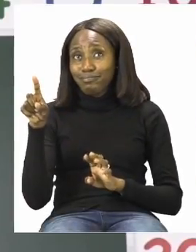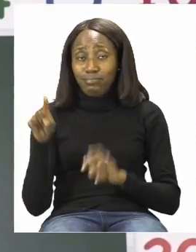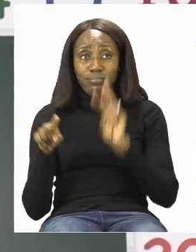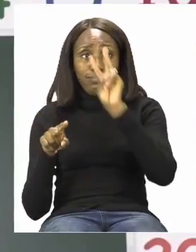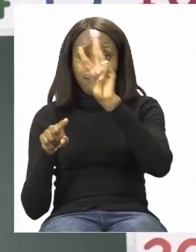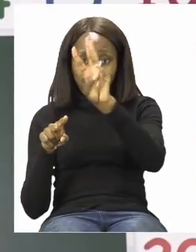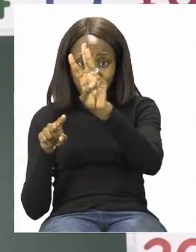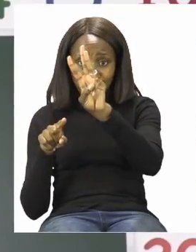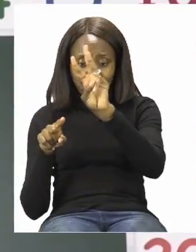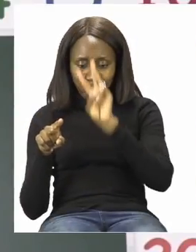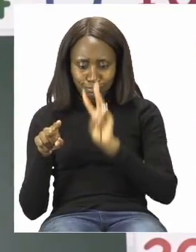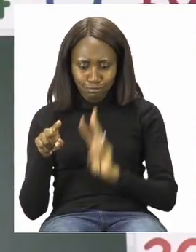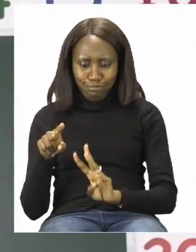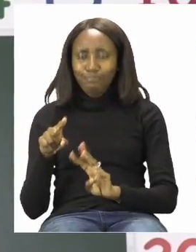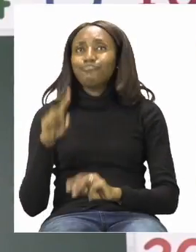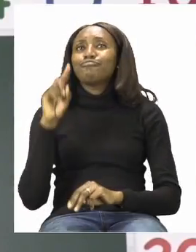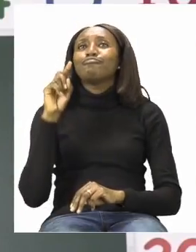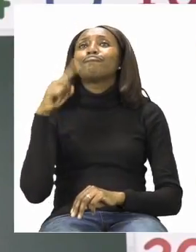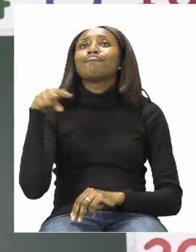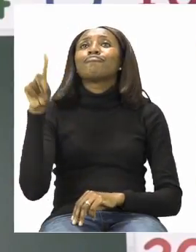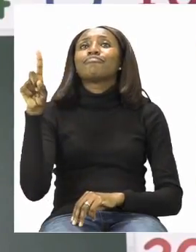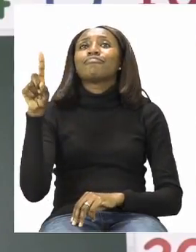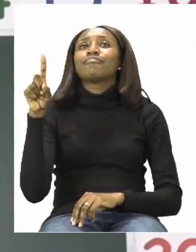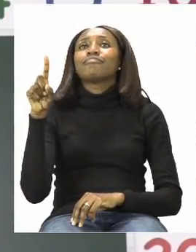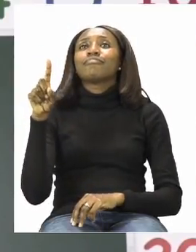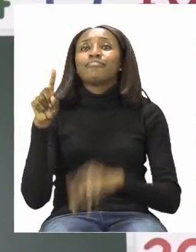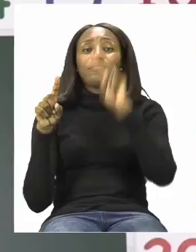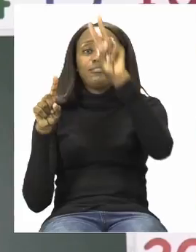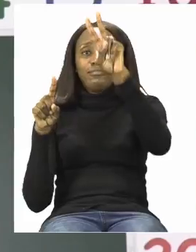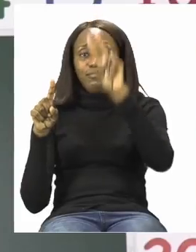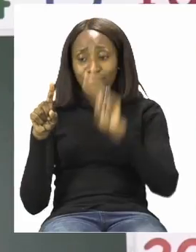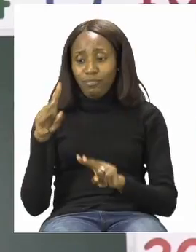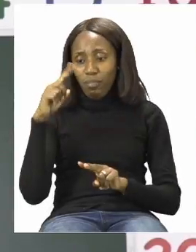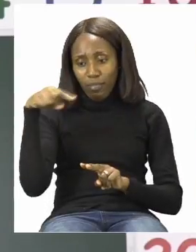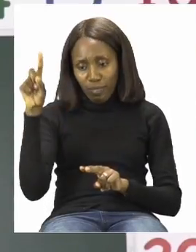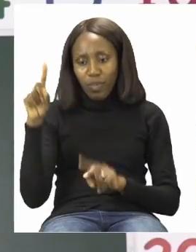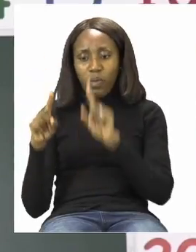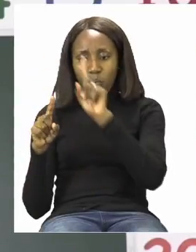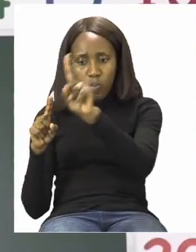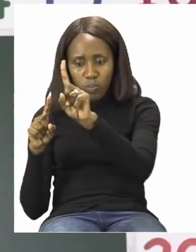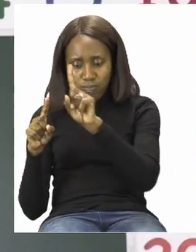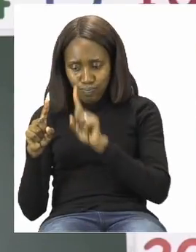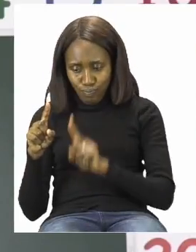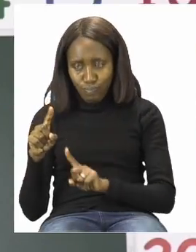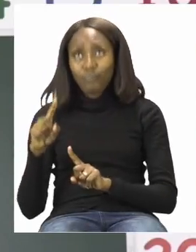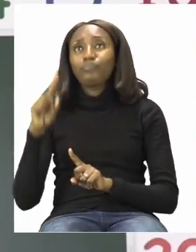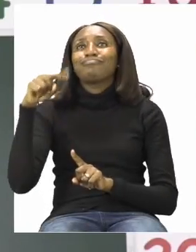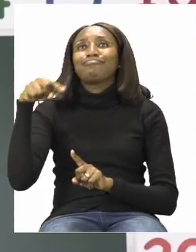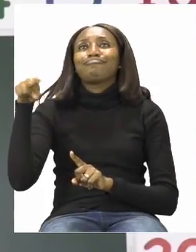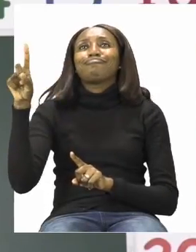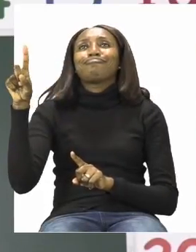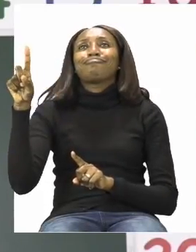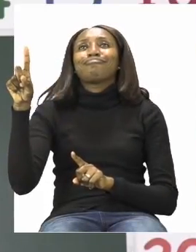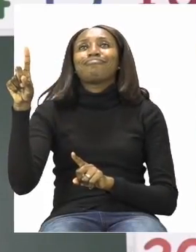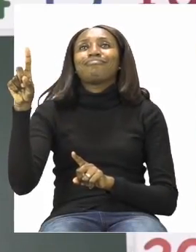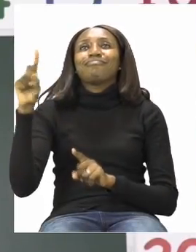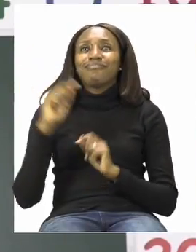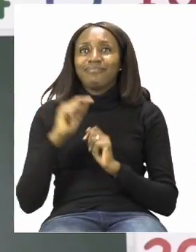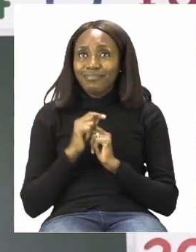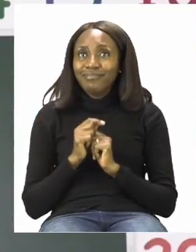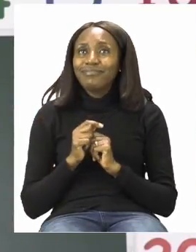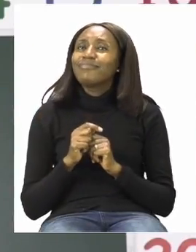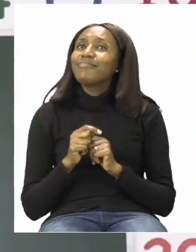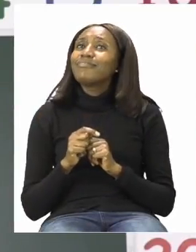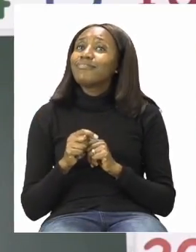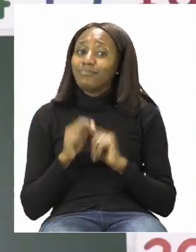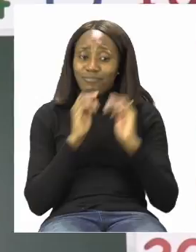Correct? 3 and a 3, 2 and a 2, 1 and a 1. So that means